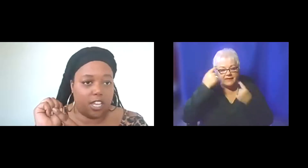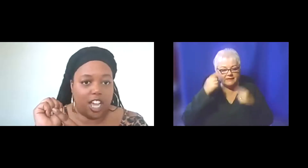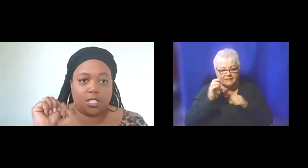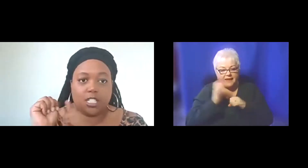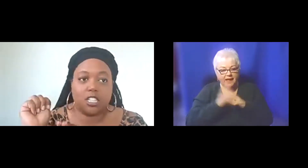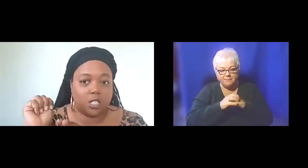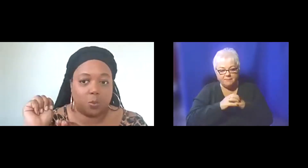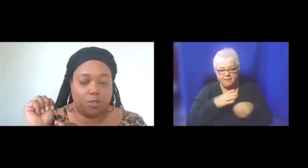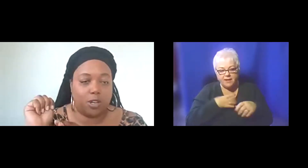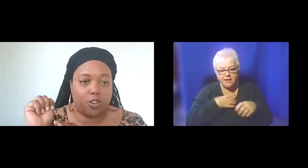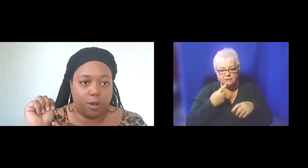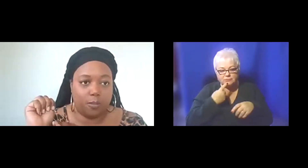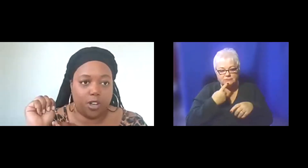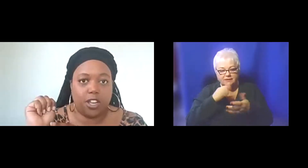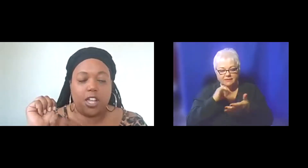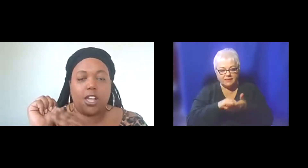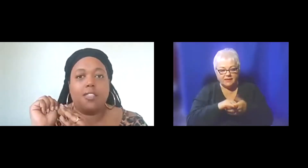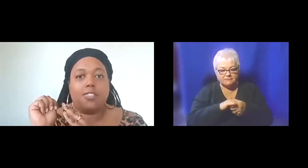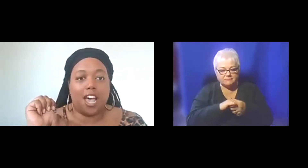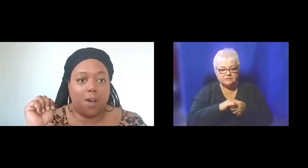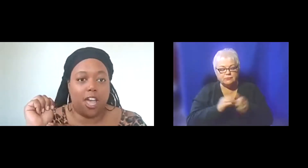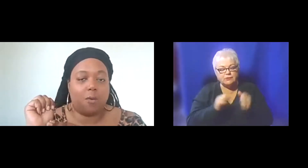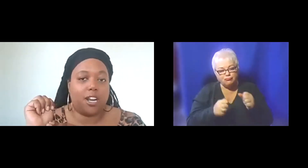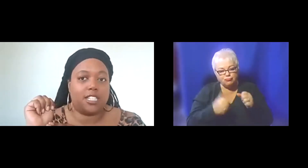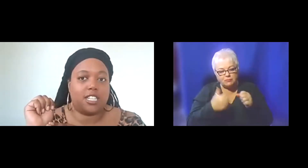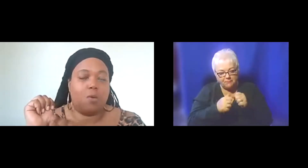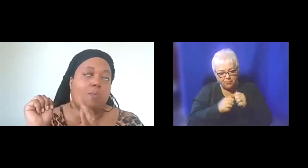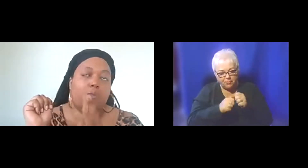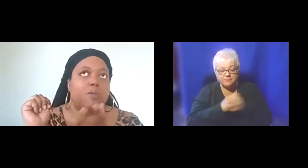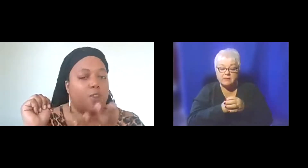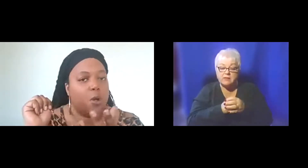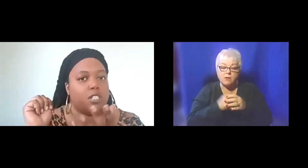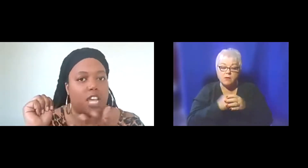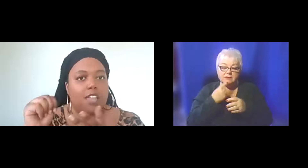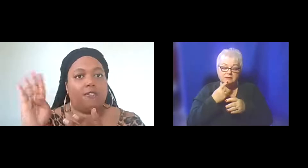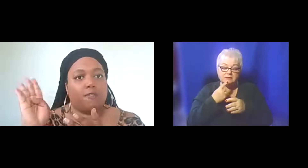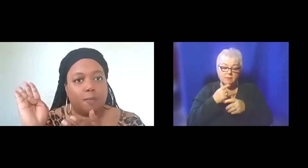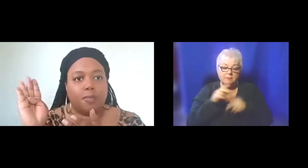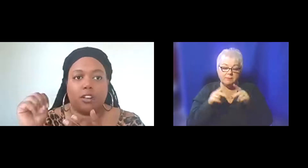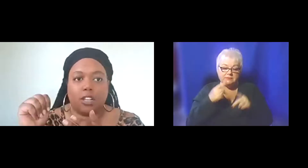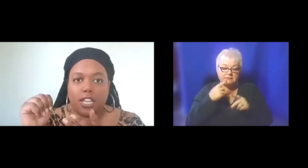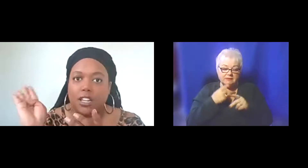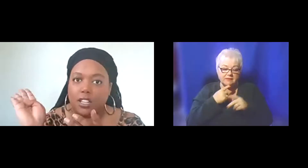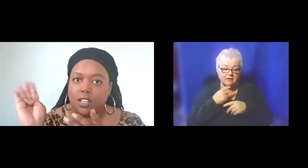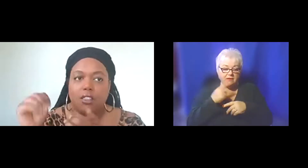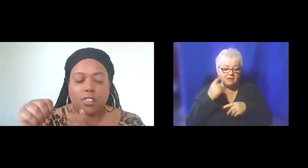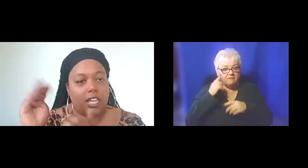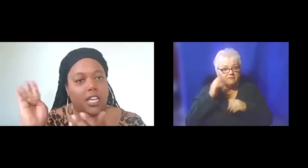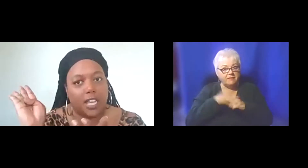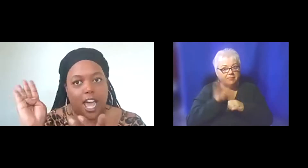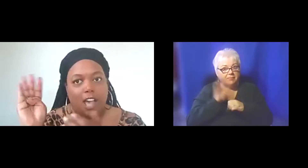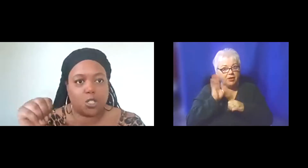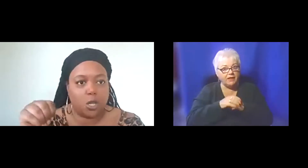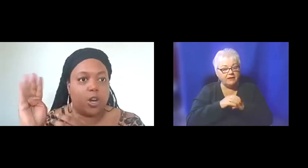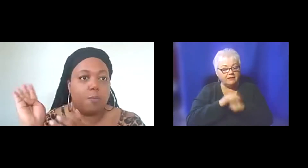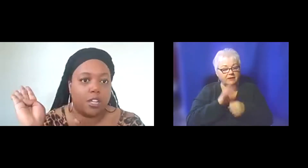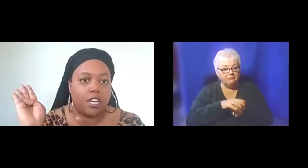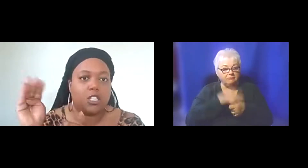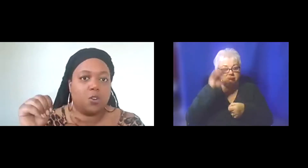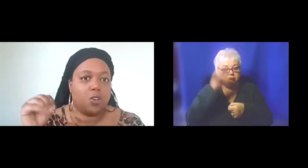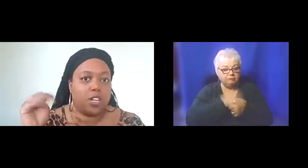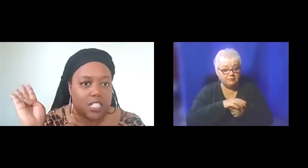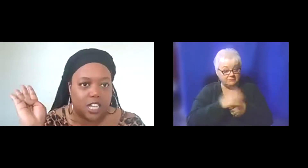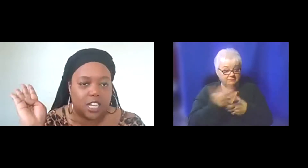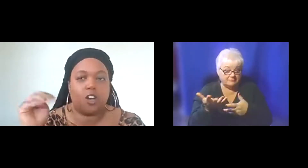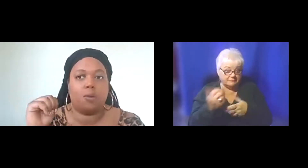It's our thinking cap. It's the easiest way for me to remember it. That way, when folks say they flip their lid, thinking cap, so your